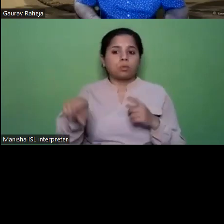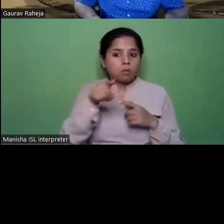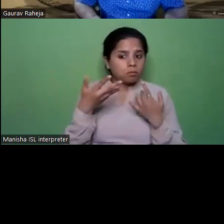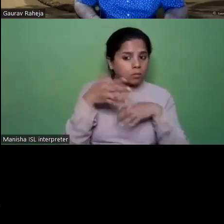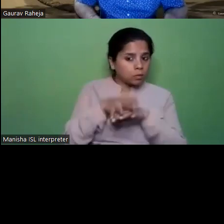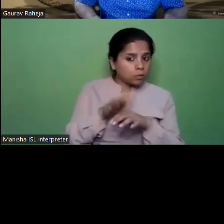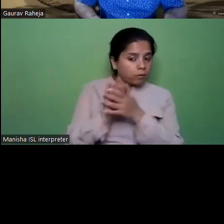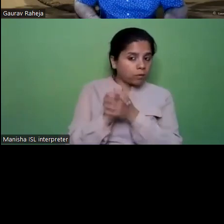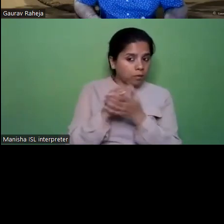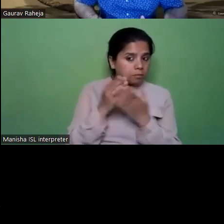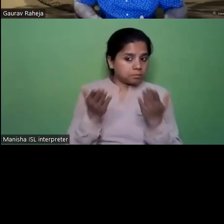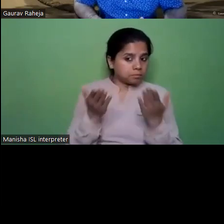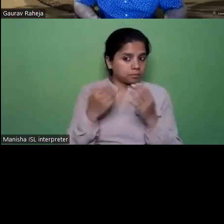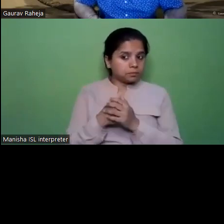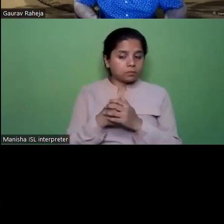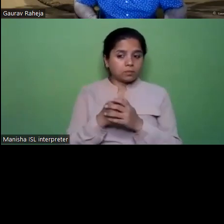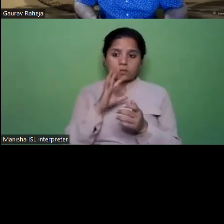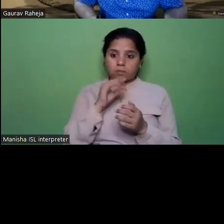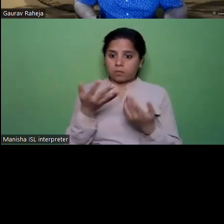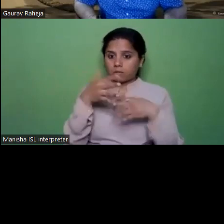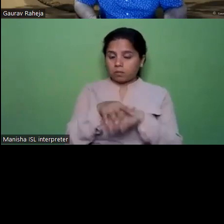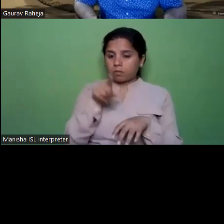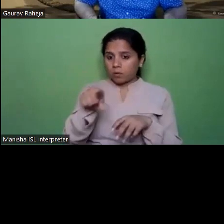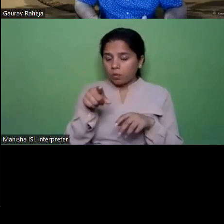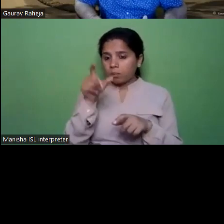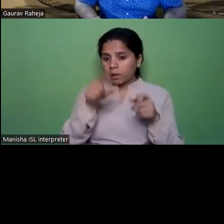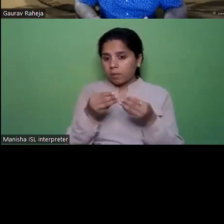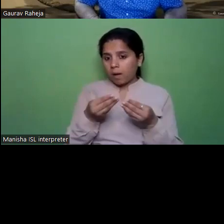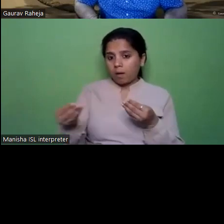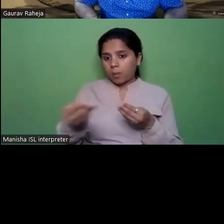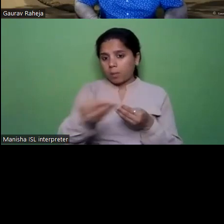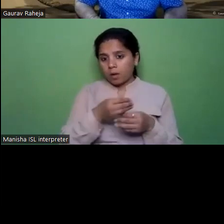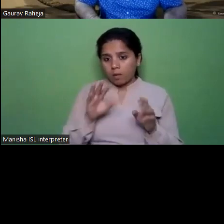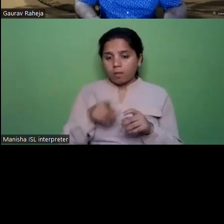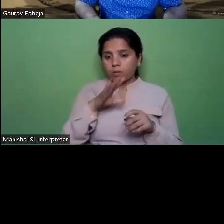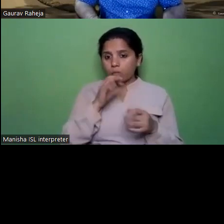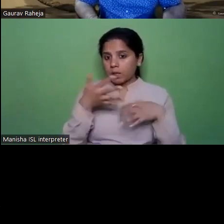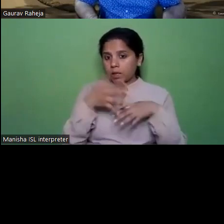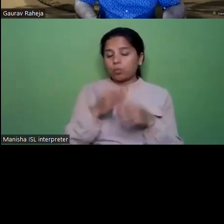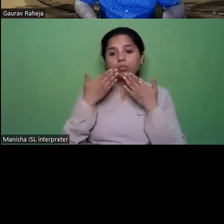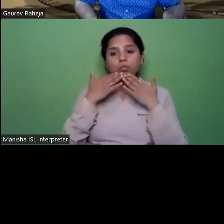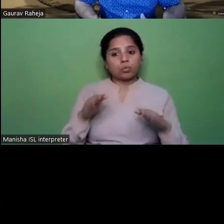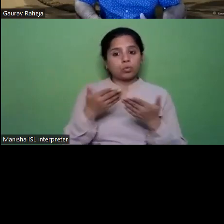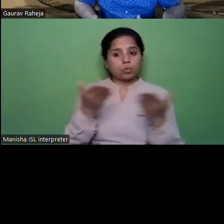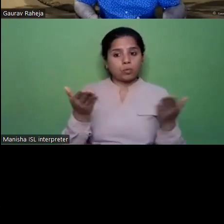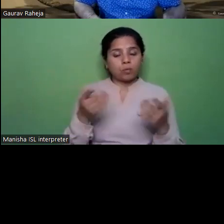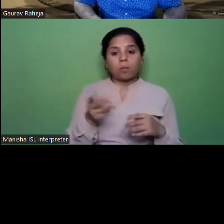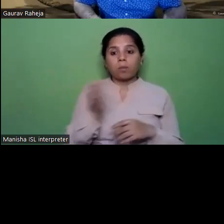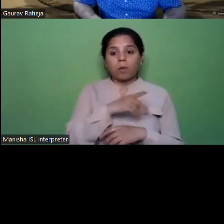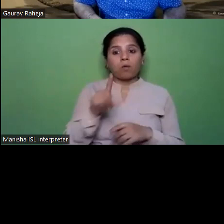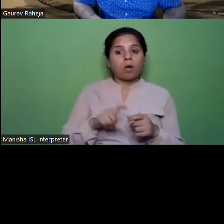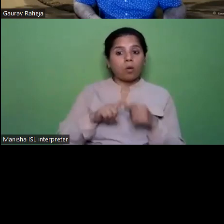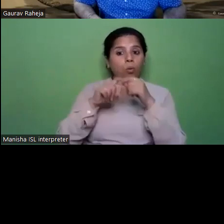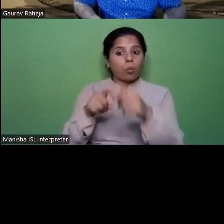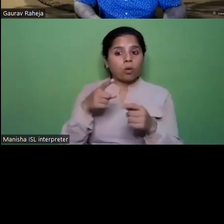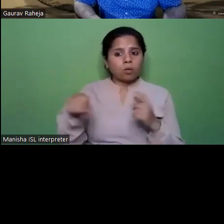friend? Are you an inclusive neighbor? Are you an inclusive student? Before you ask a question, am I in an